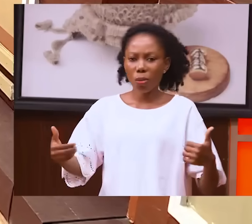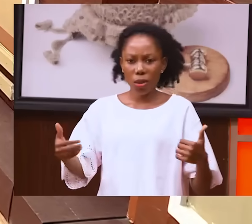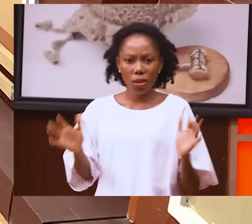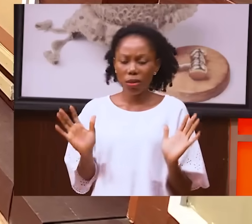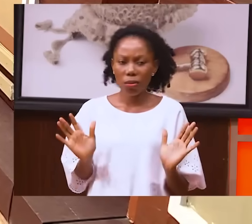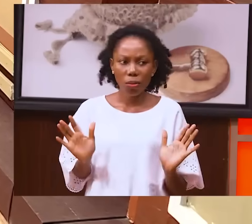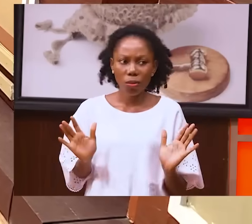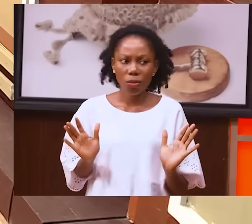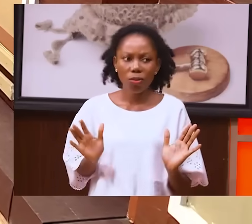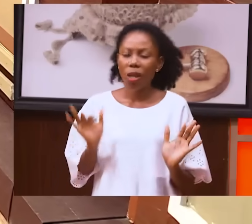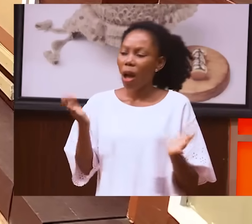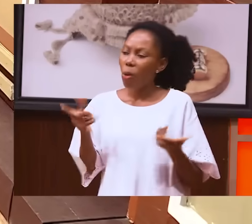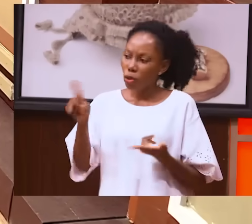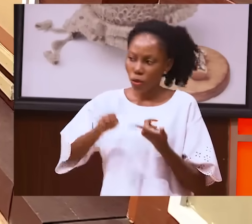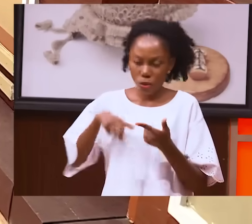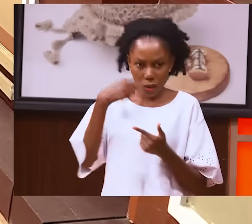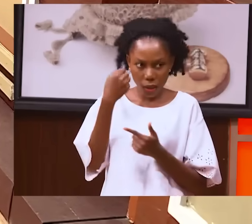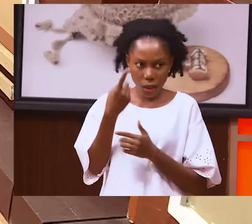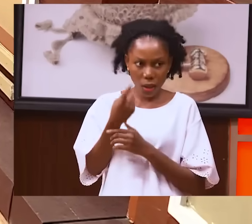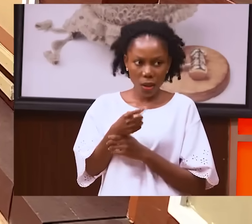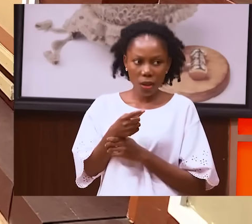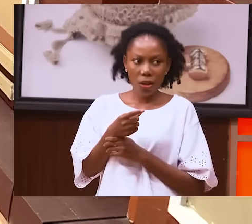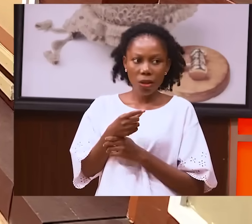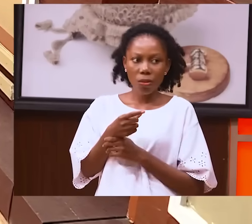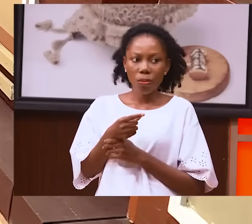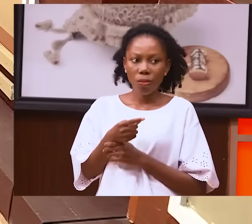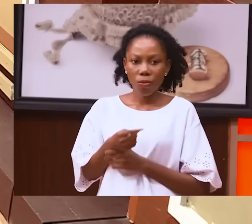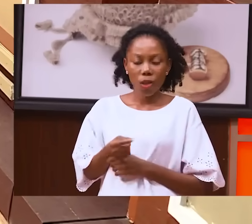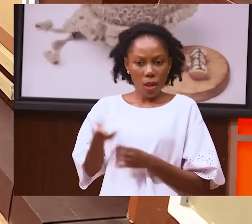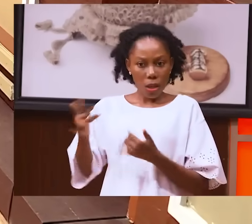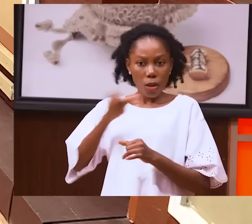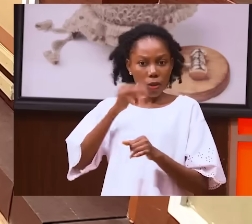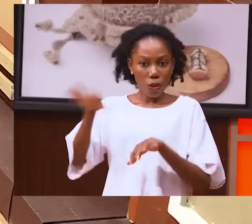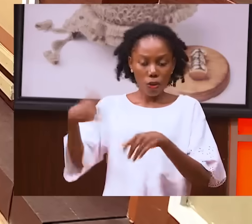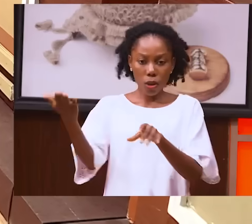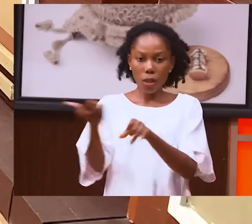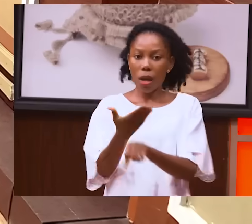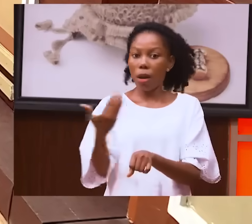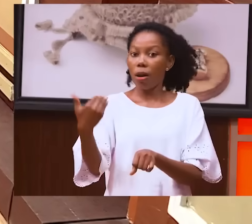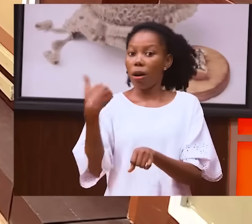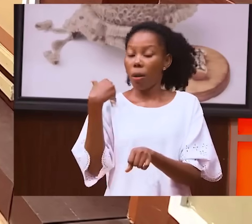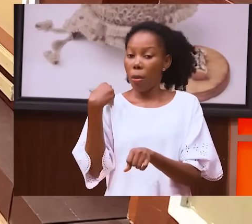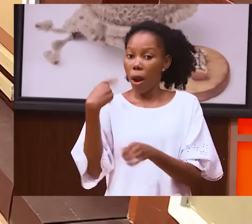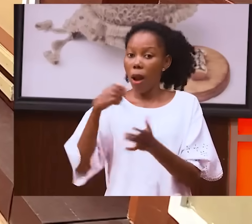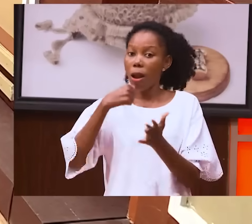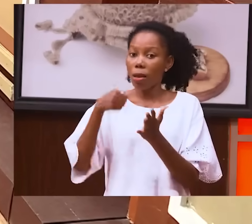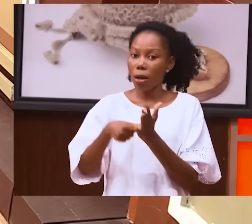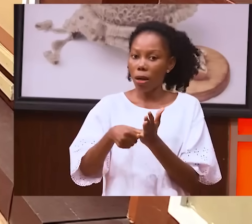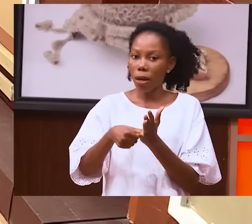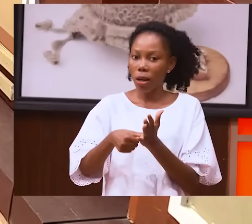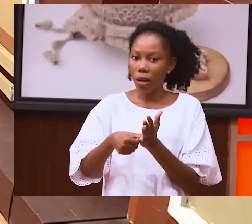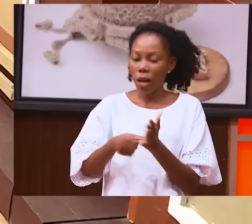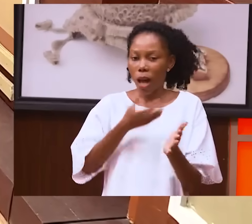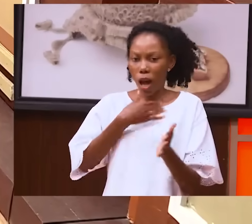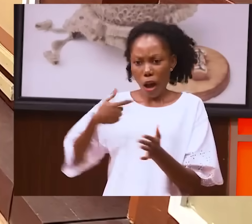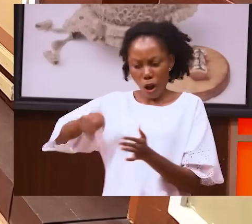now. Because I want you to understand, there is eviction, time to leave the house. There is issue of